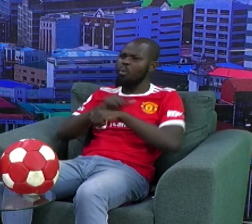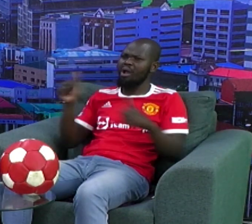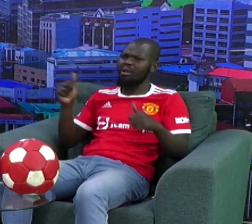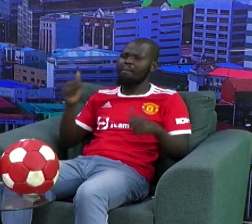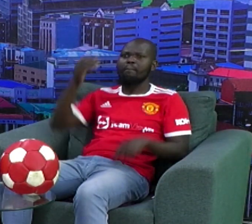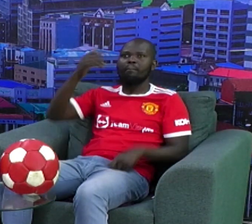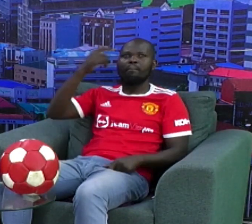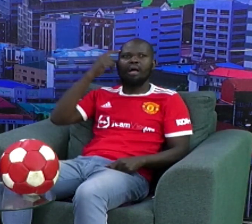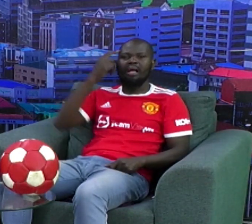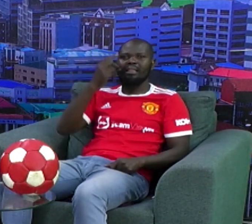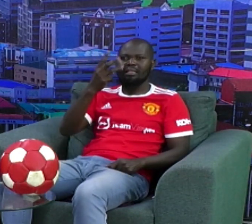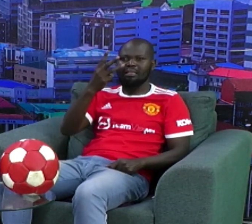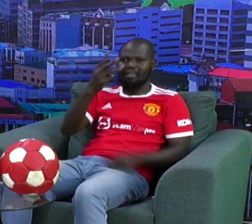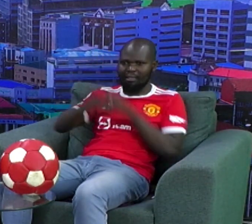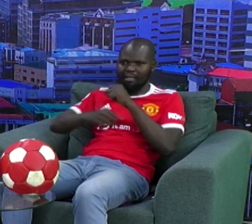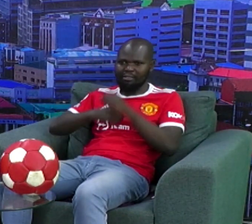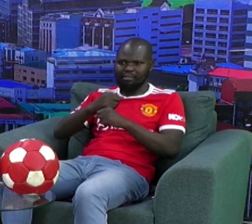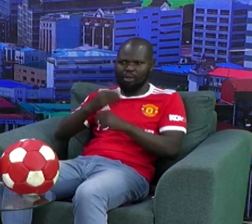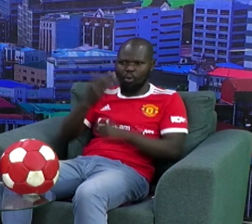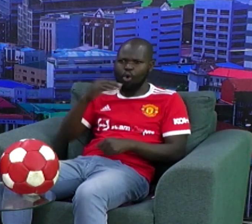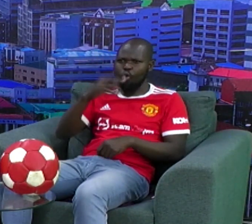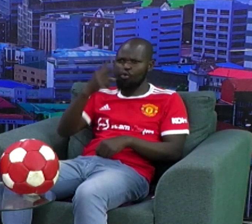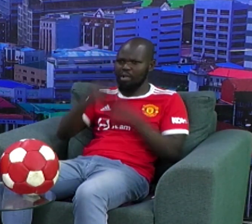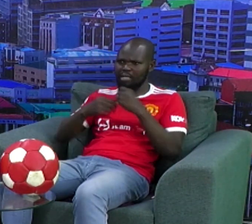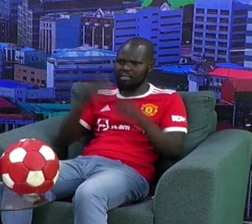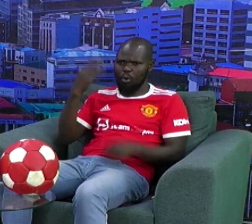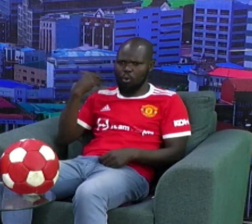Sofapaka is really good.